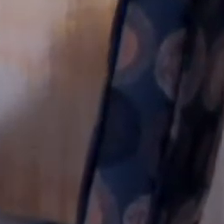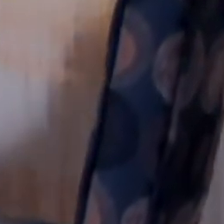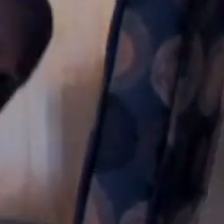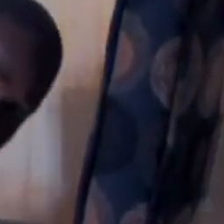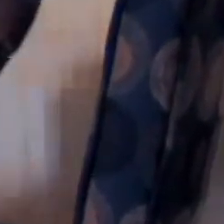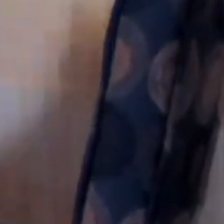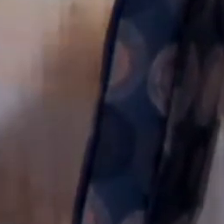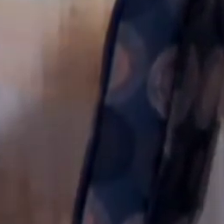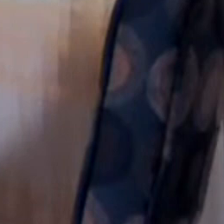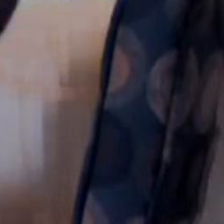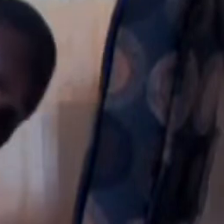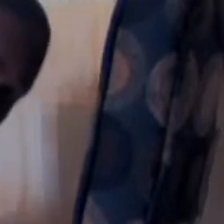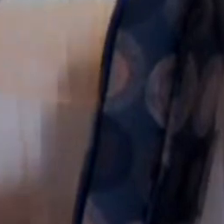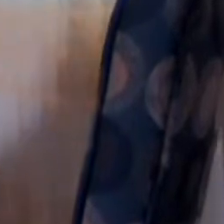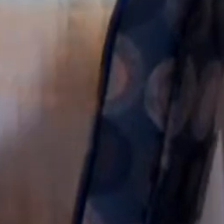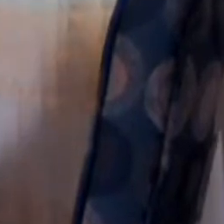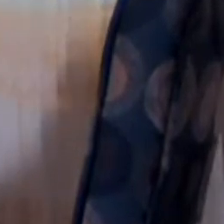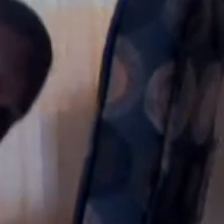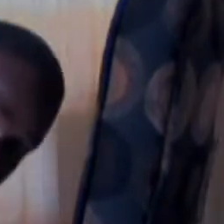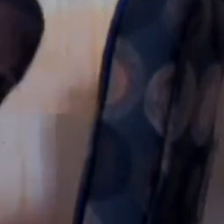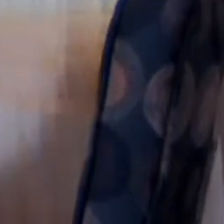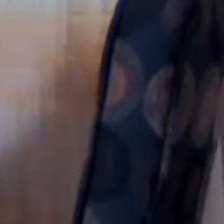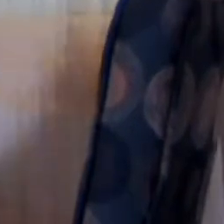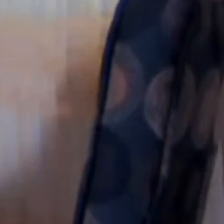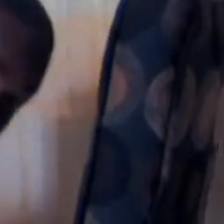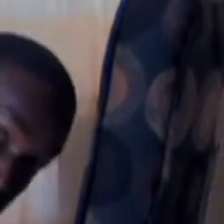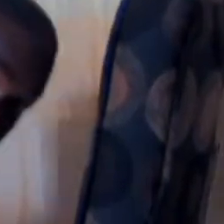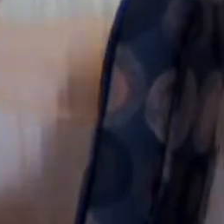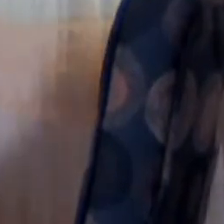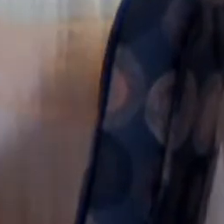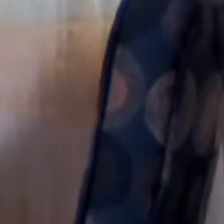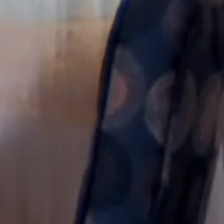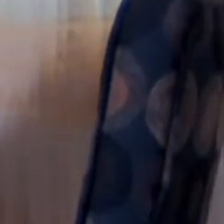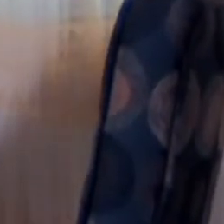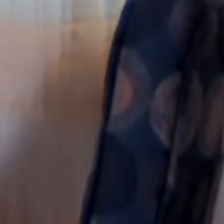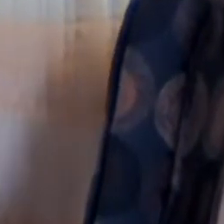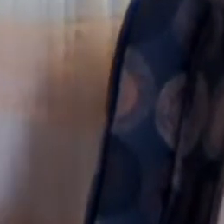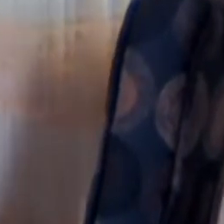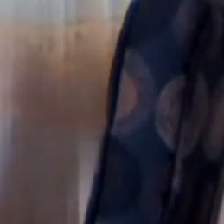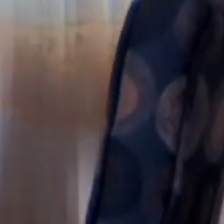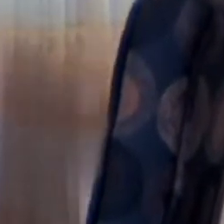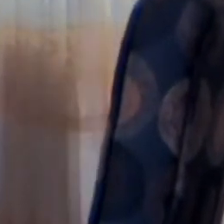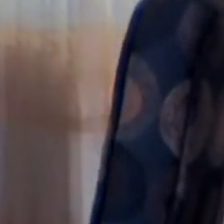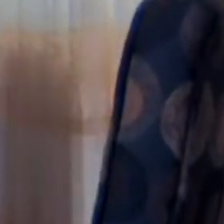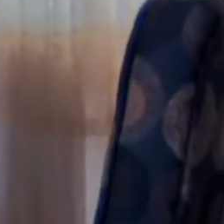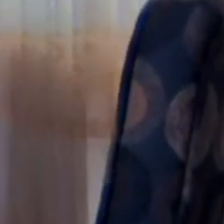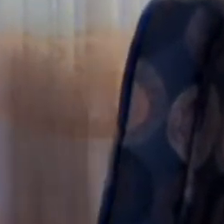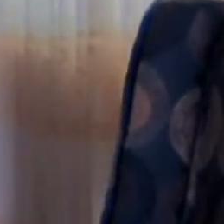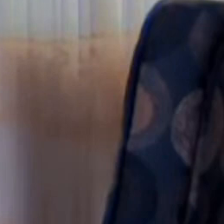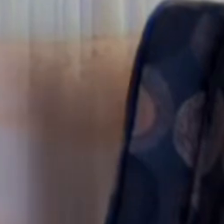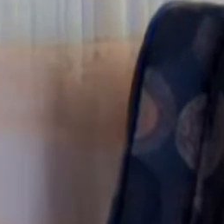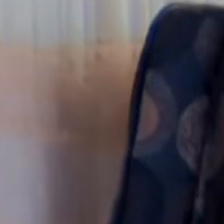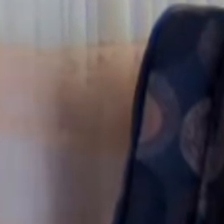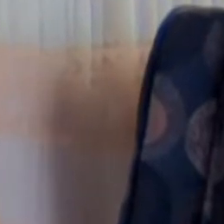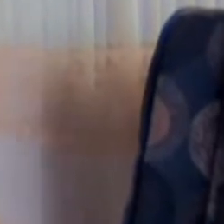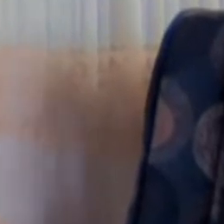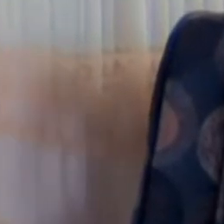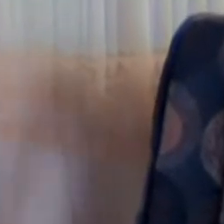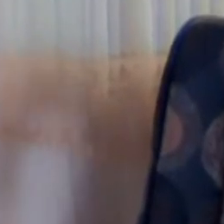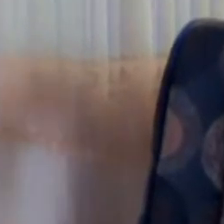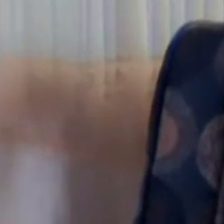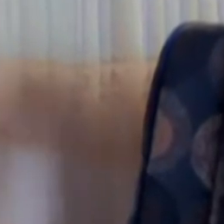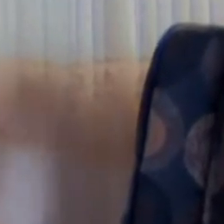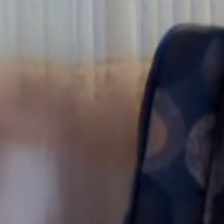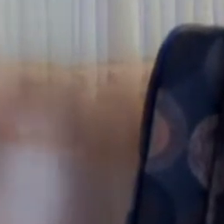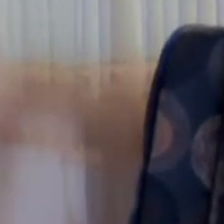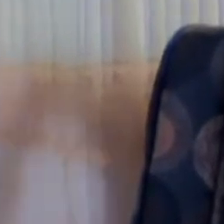the ongoing COVID-19, we all felt that. But imagine how much work you can do in your house just using your chair.